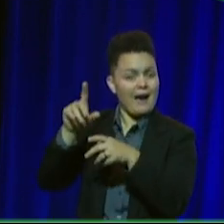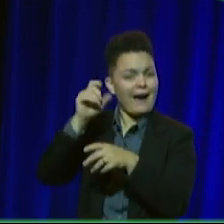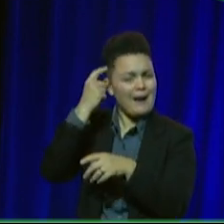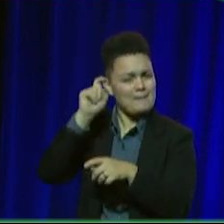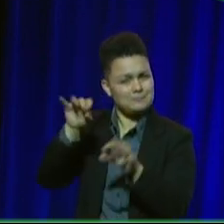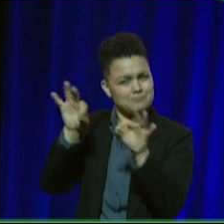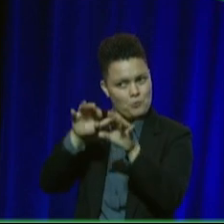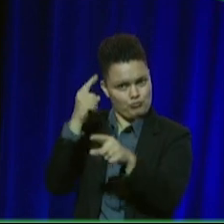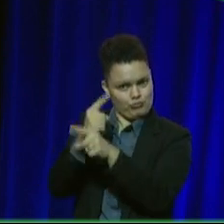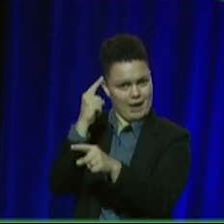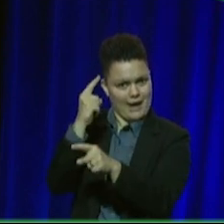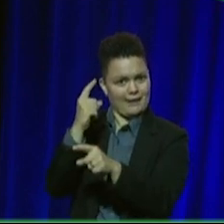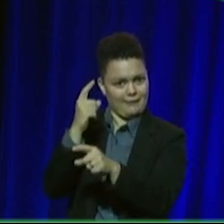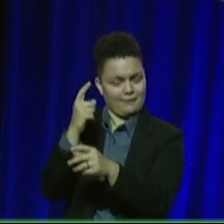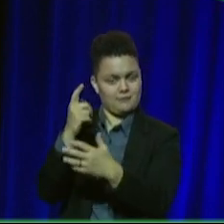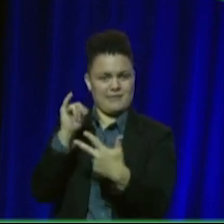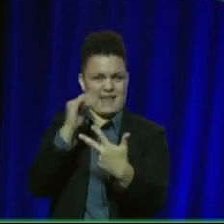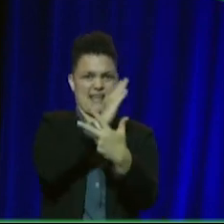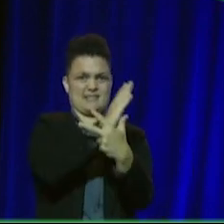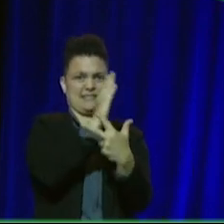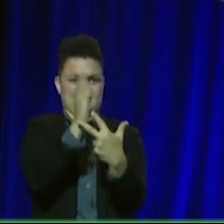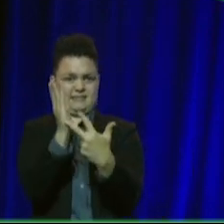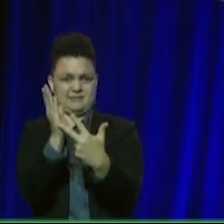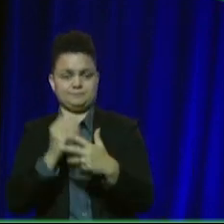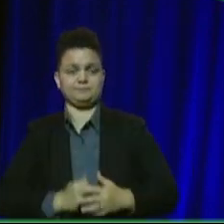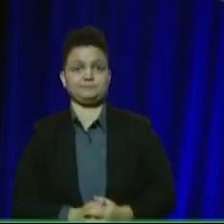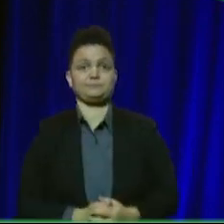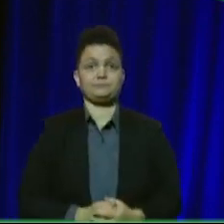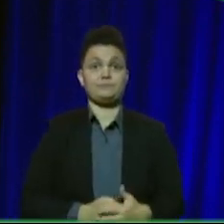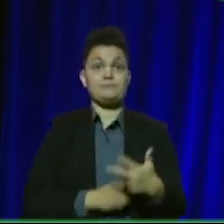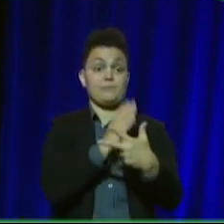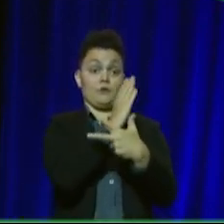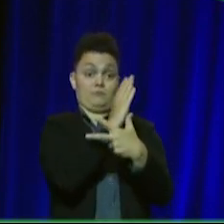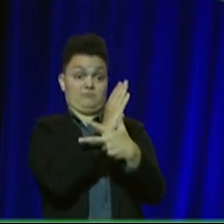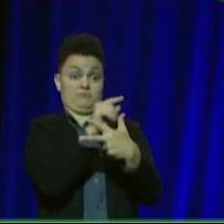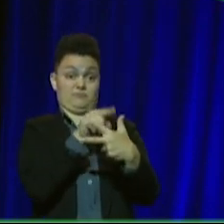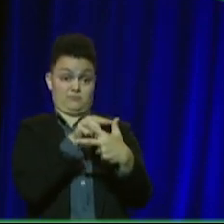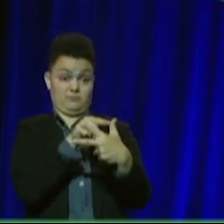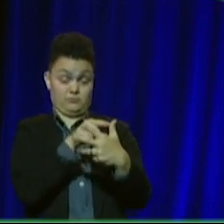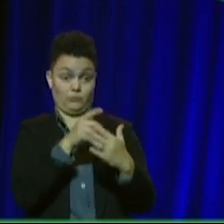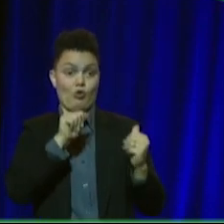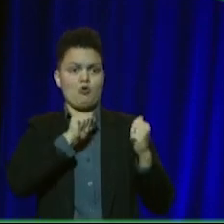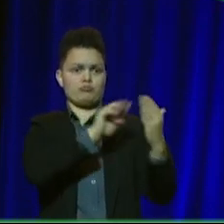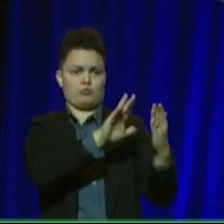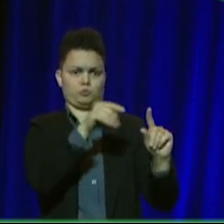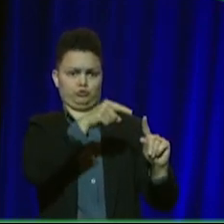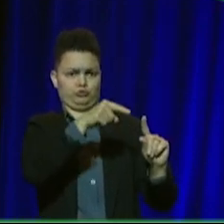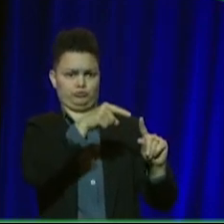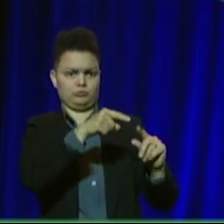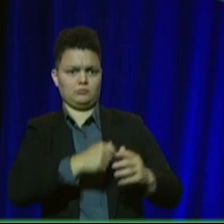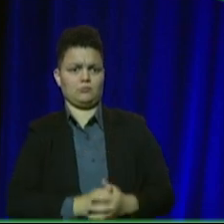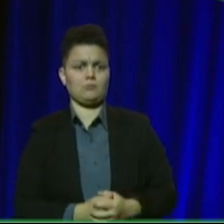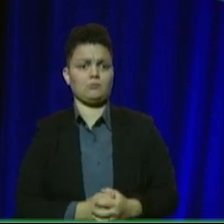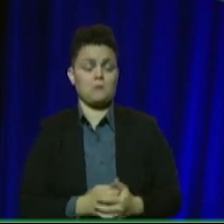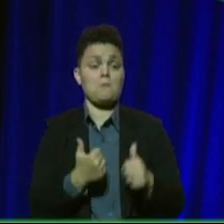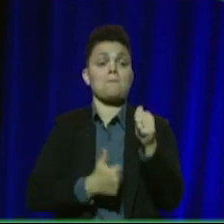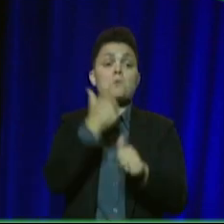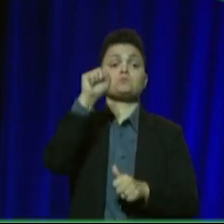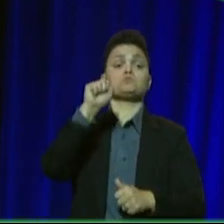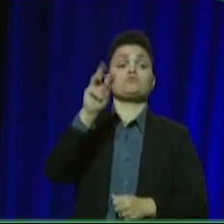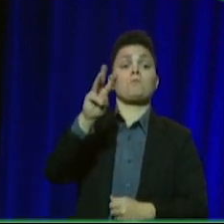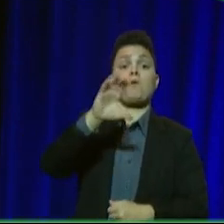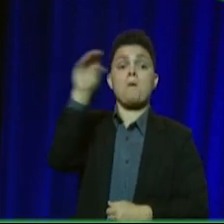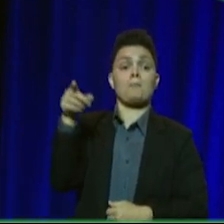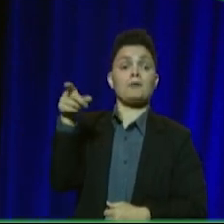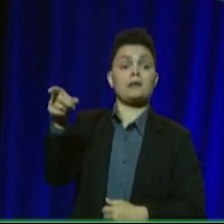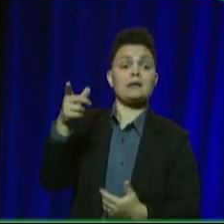bit more detail, starting with the first one. Most software companies develop software in the manner